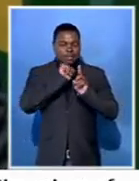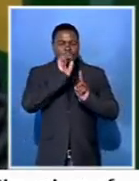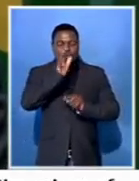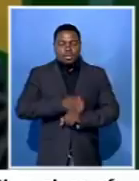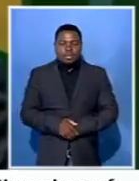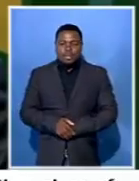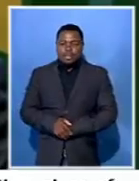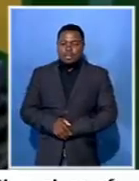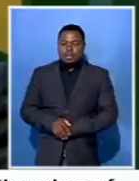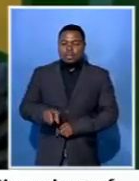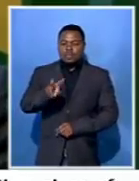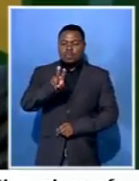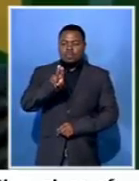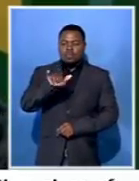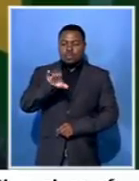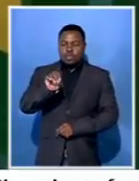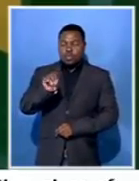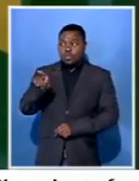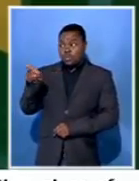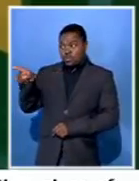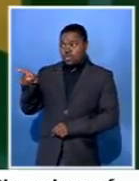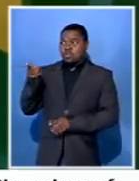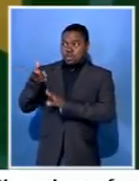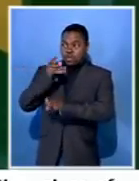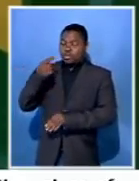Vuyo, much as you said, yes,